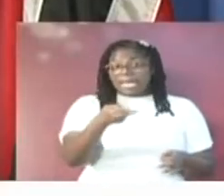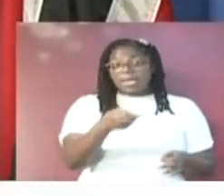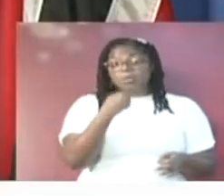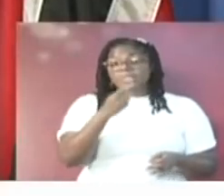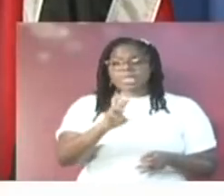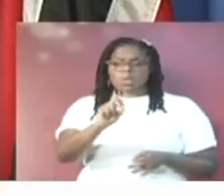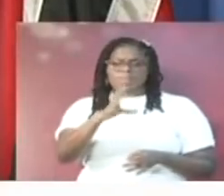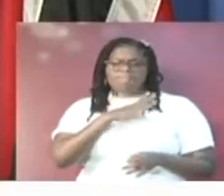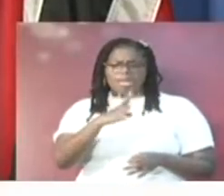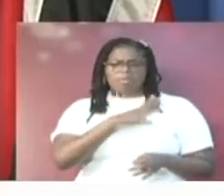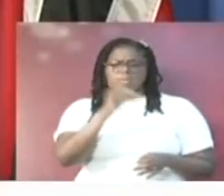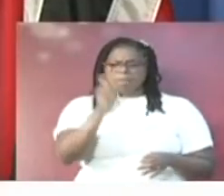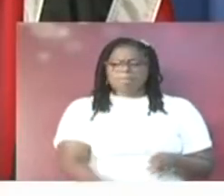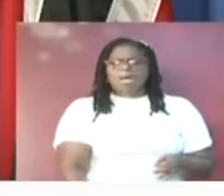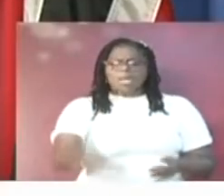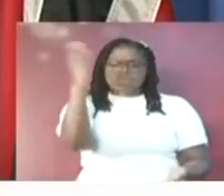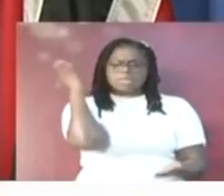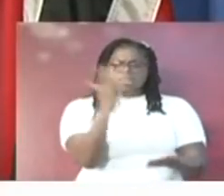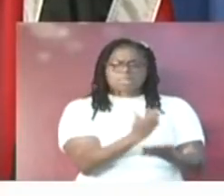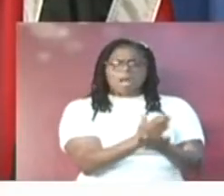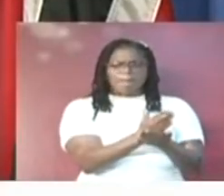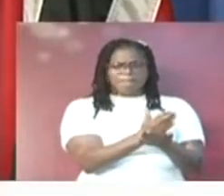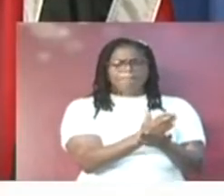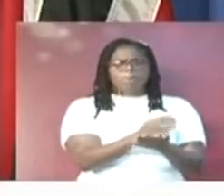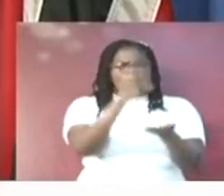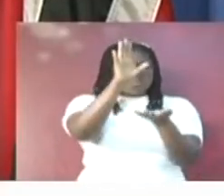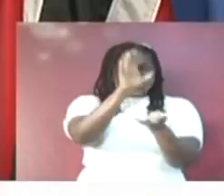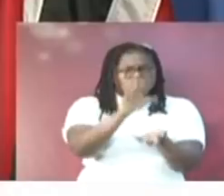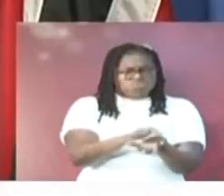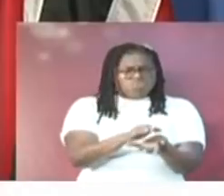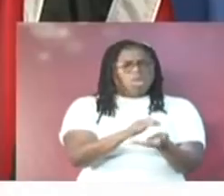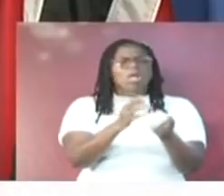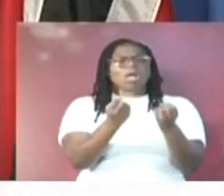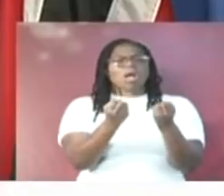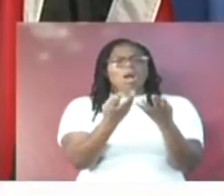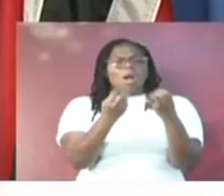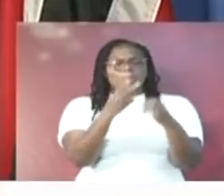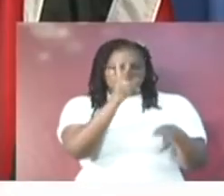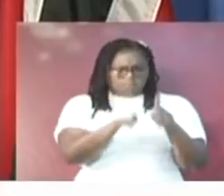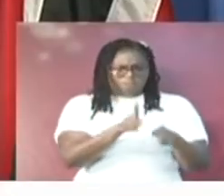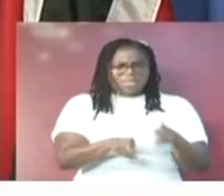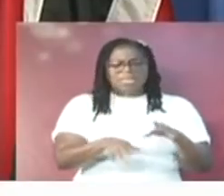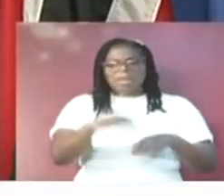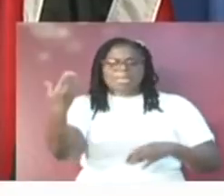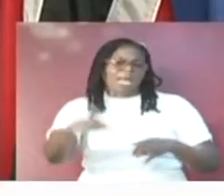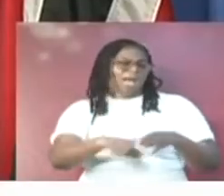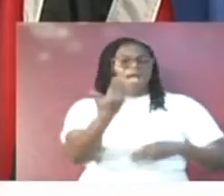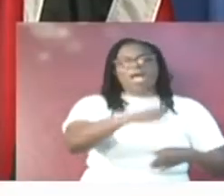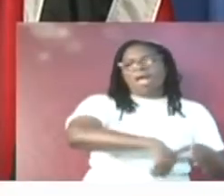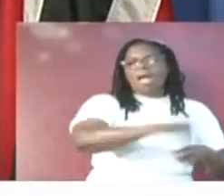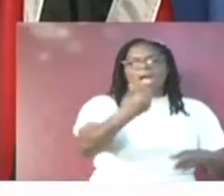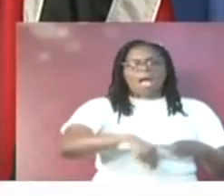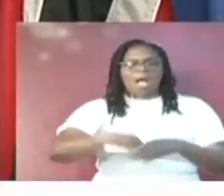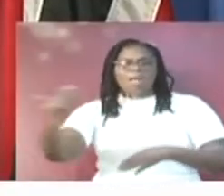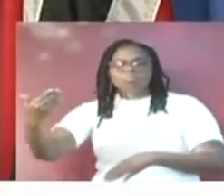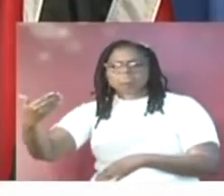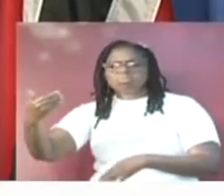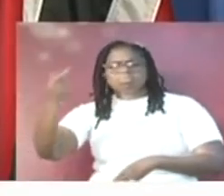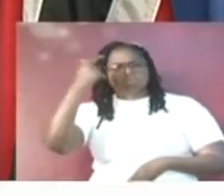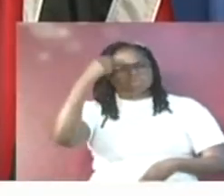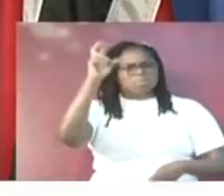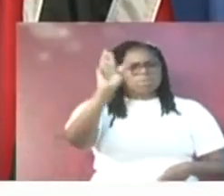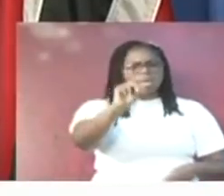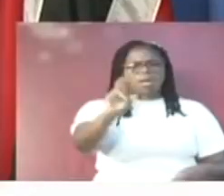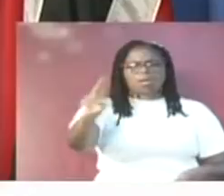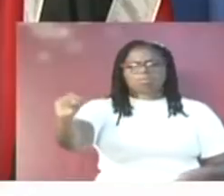number of people who are coming out there, all for good reasons at the personal level. Everybody could tell